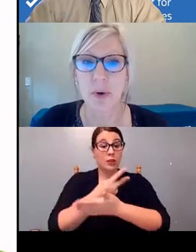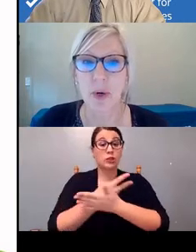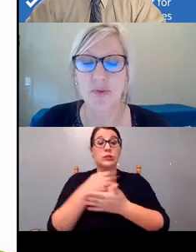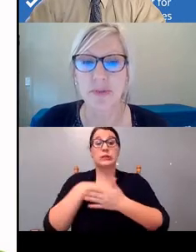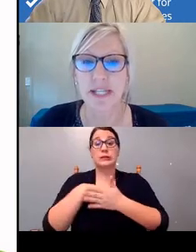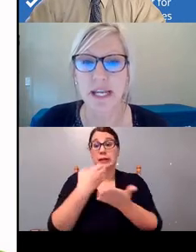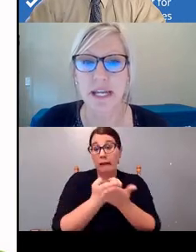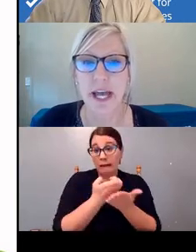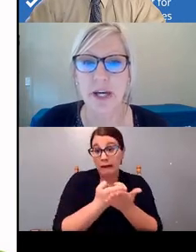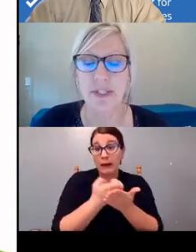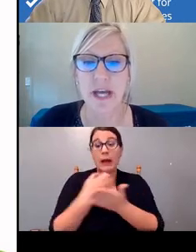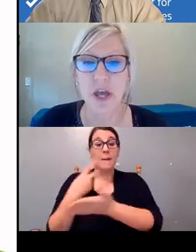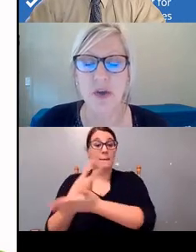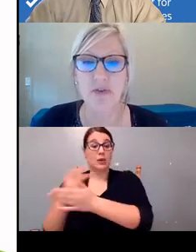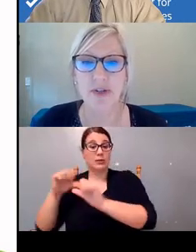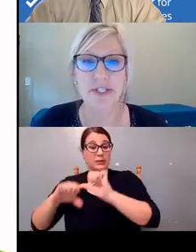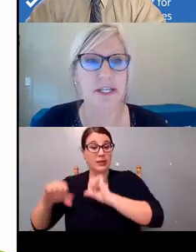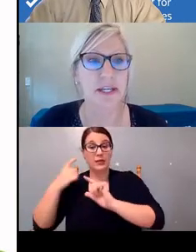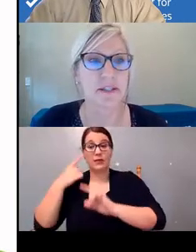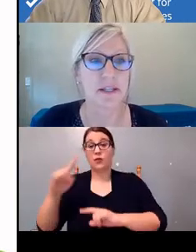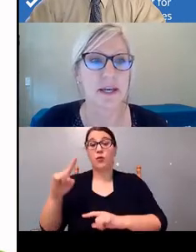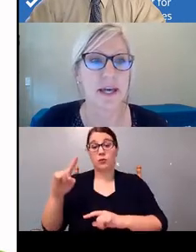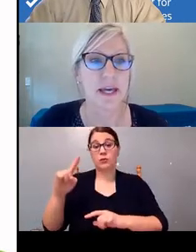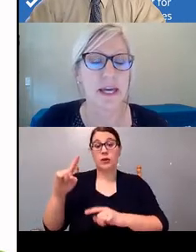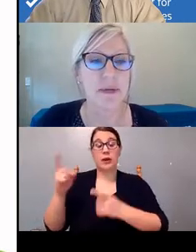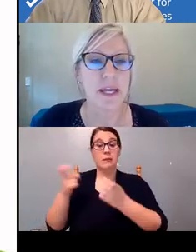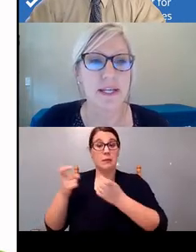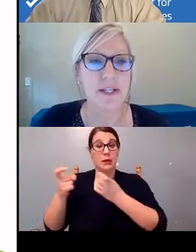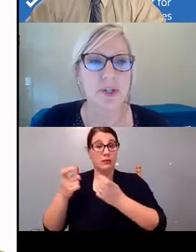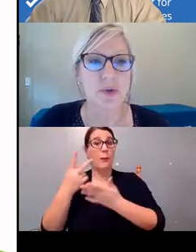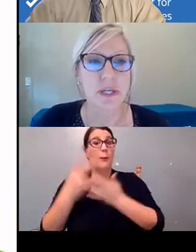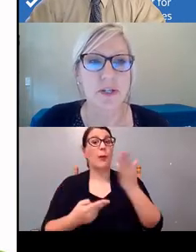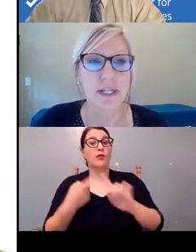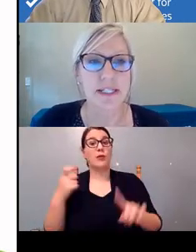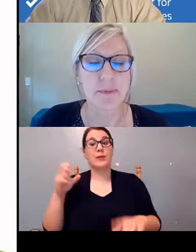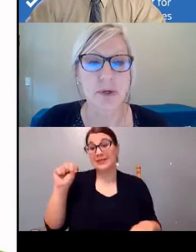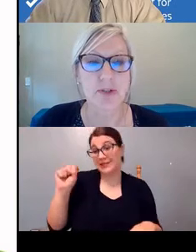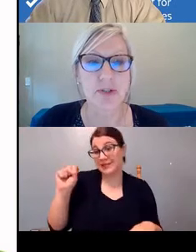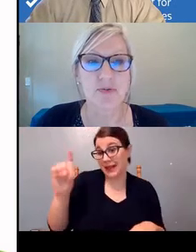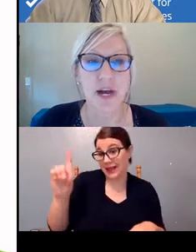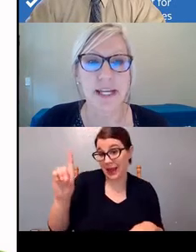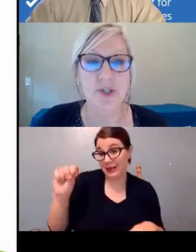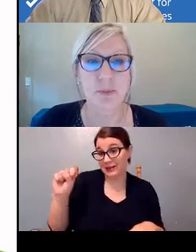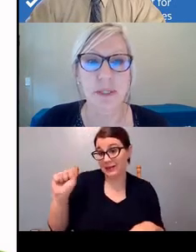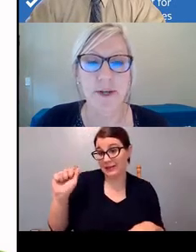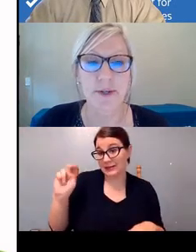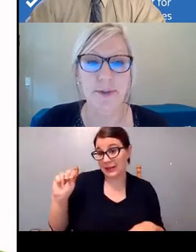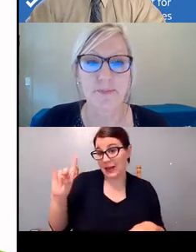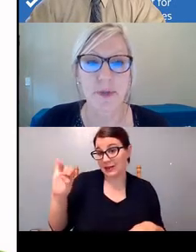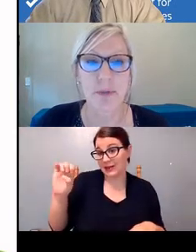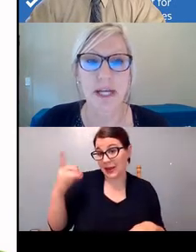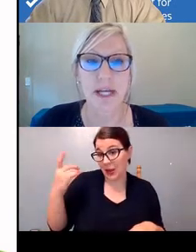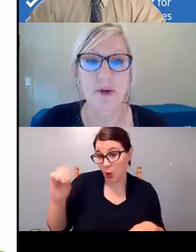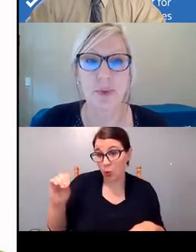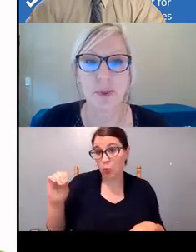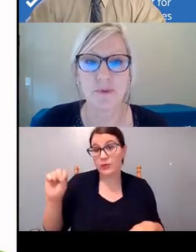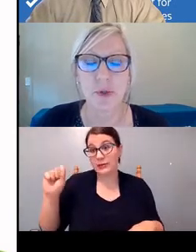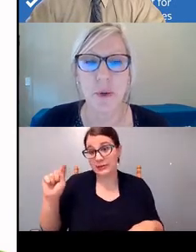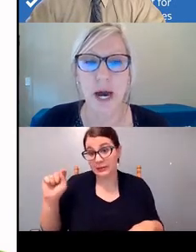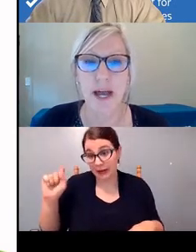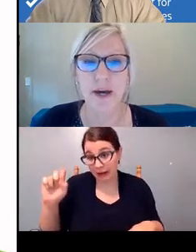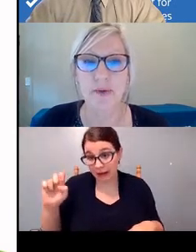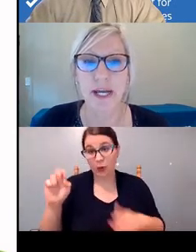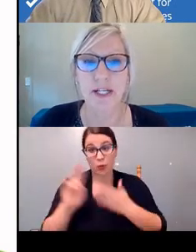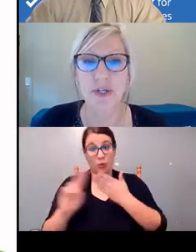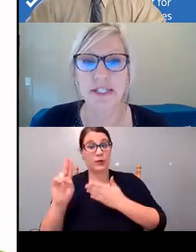Administration, both from San Diego State University. He began his career as a personal financial planner, but later moved